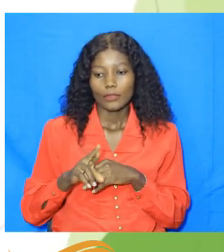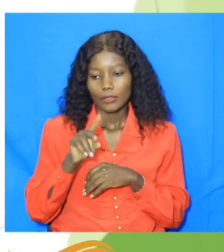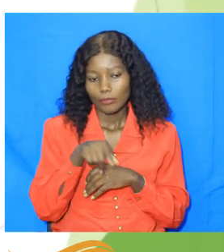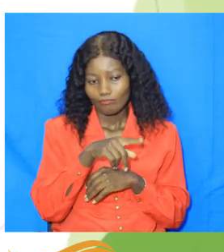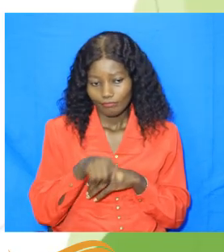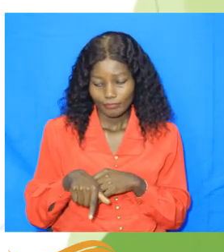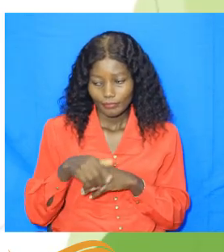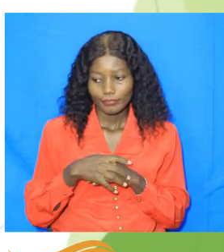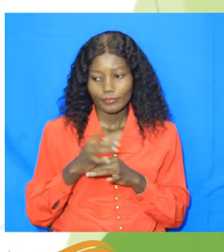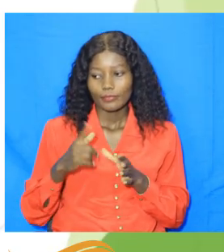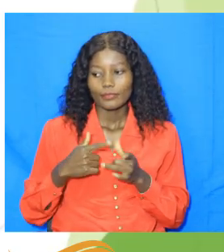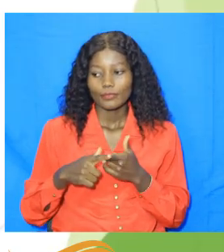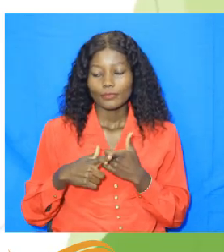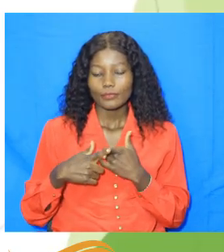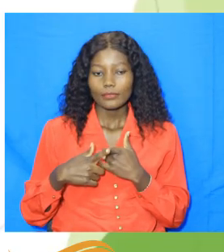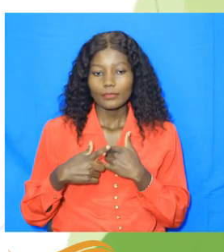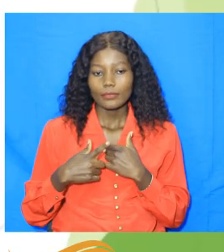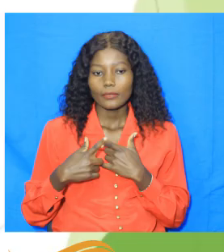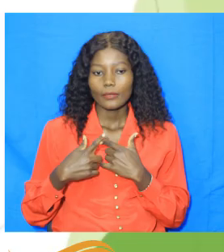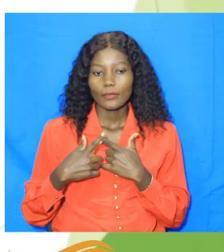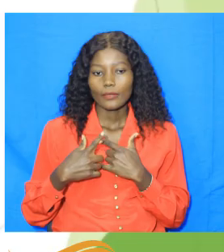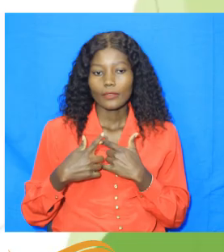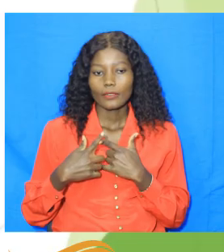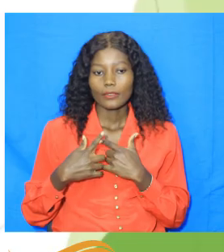declined, then the